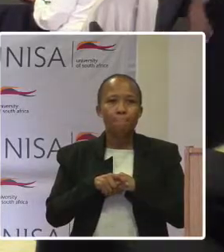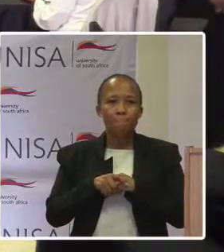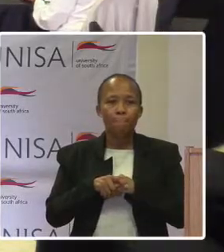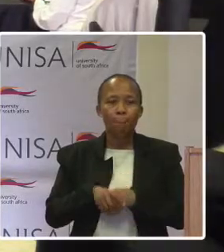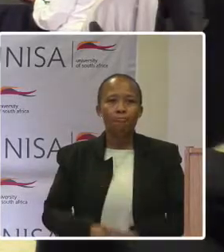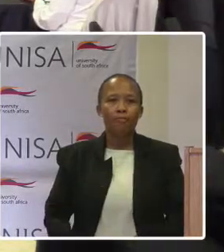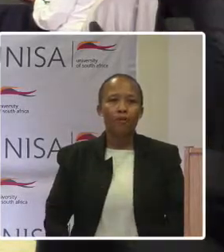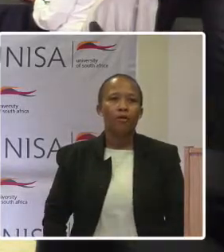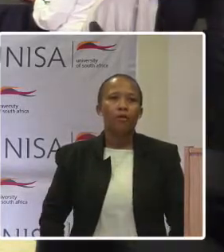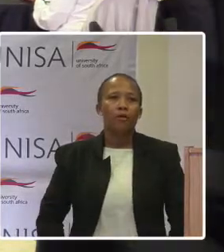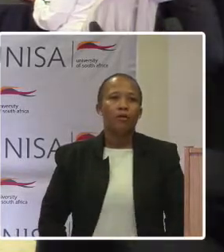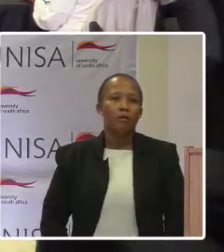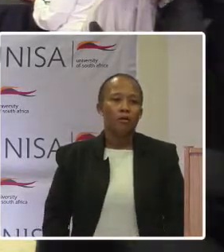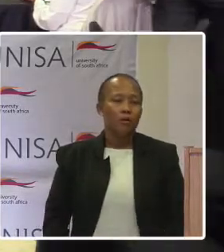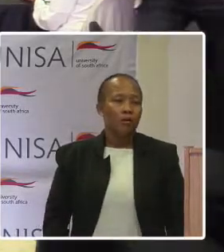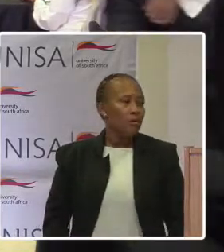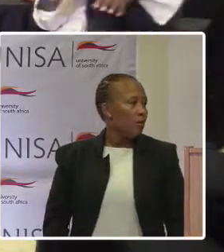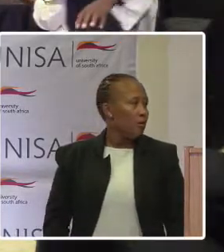Morning.